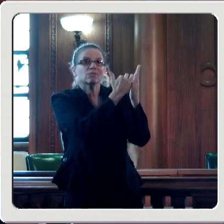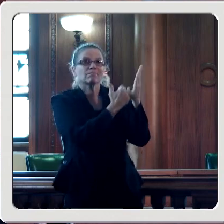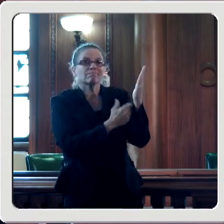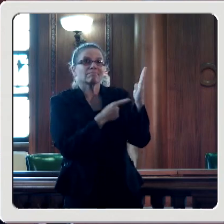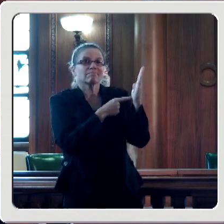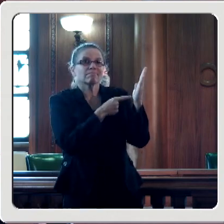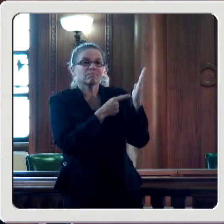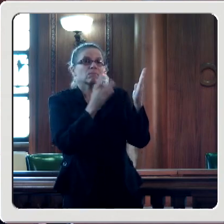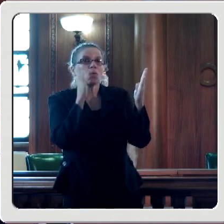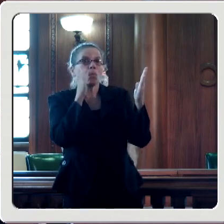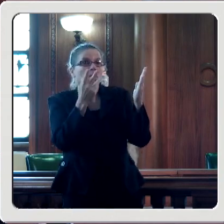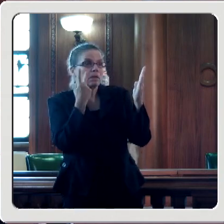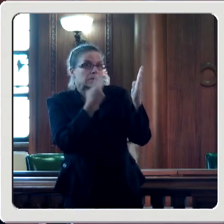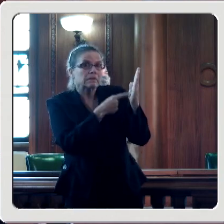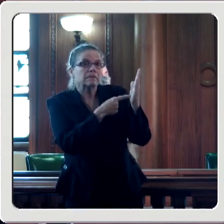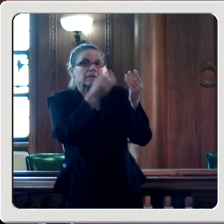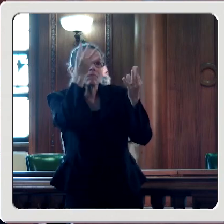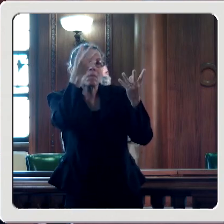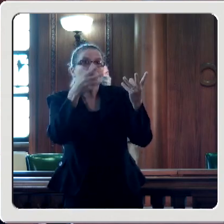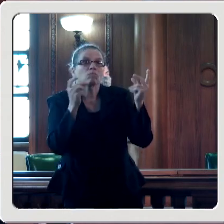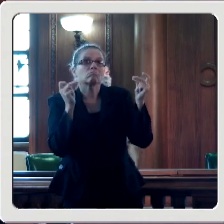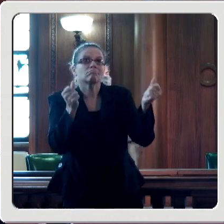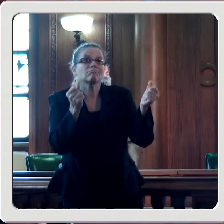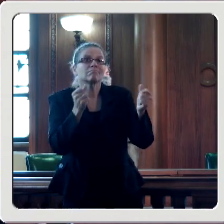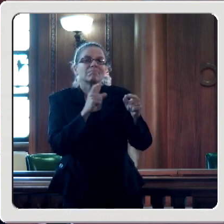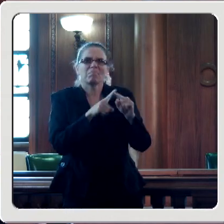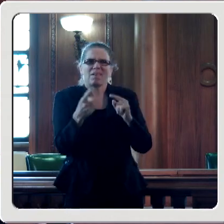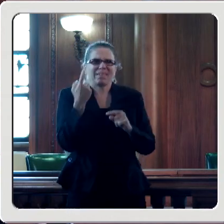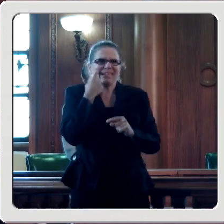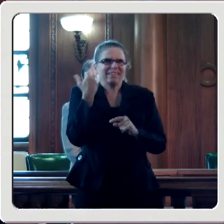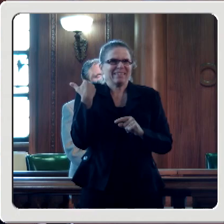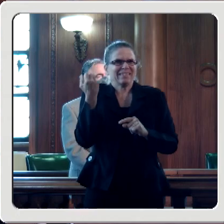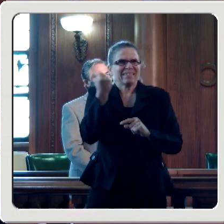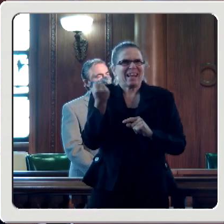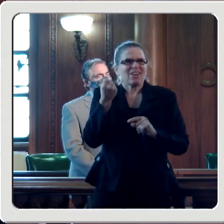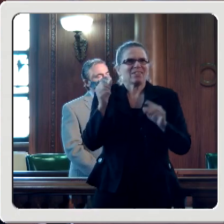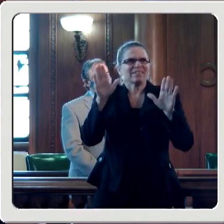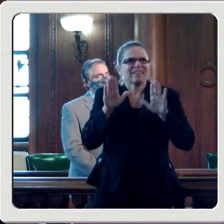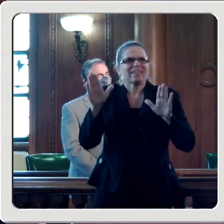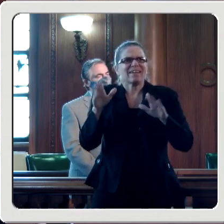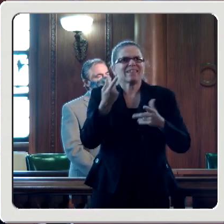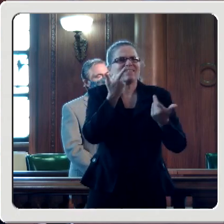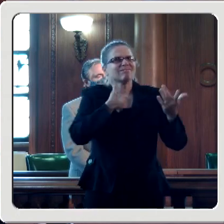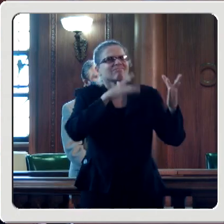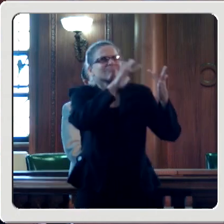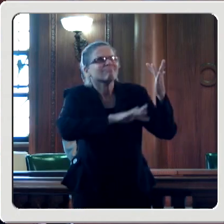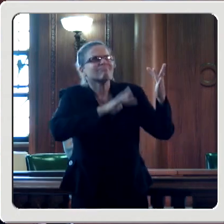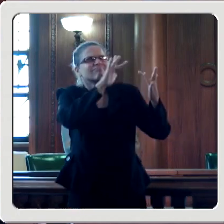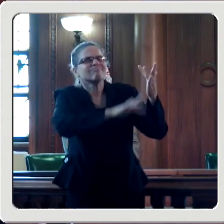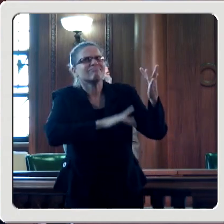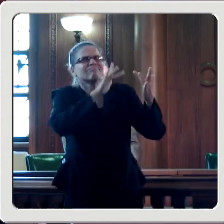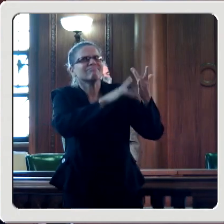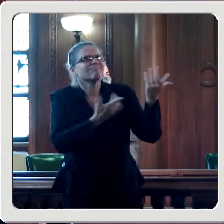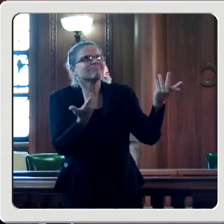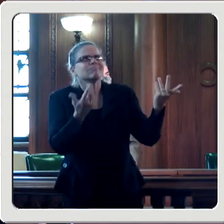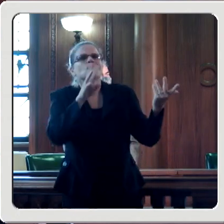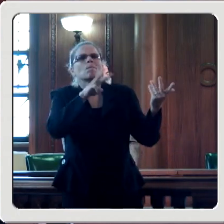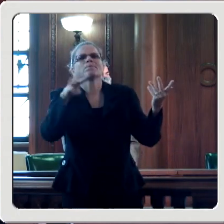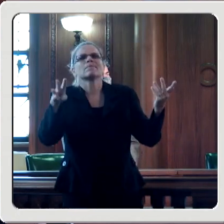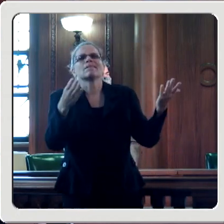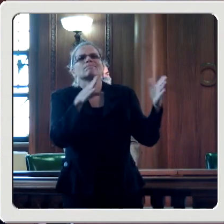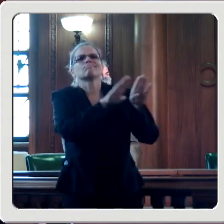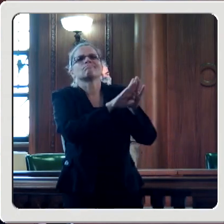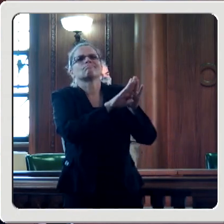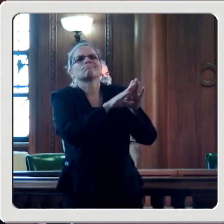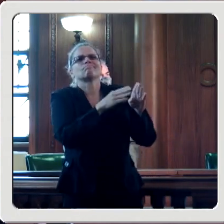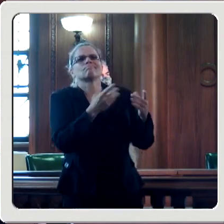that, the system appeared to be down on Sunday. So while we had the local numbers, we were not